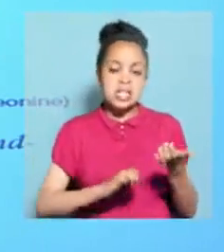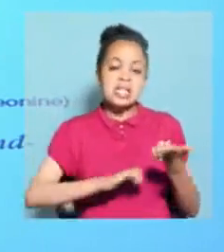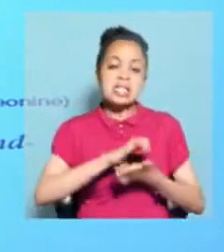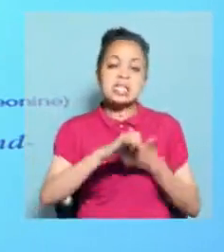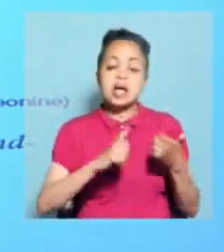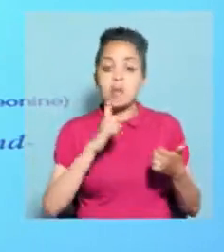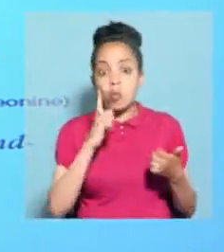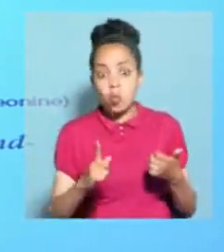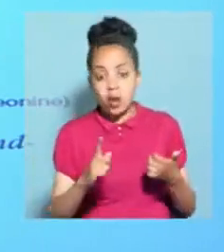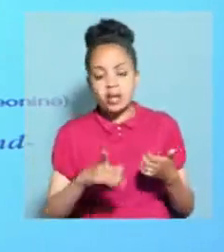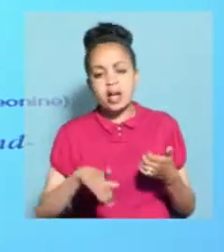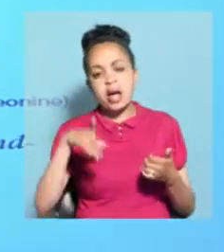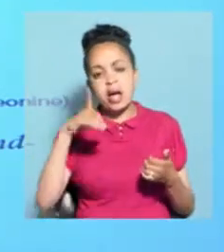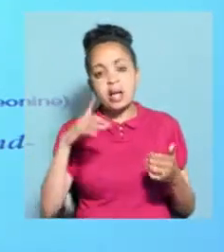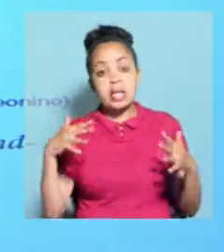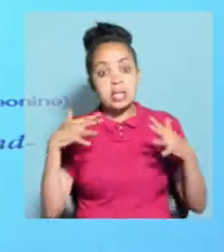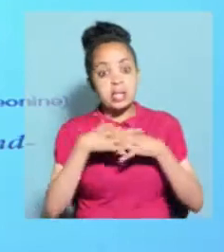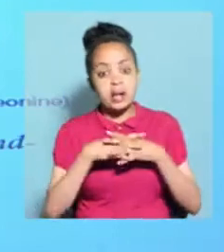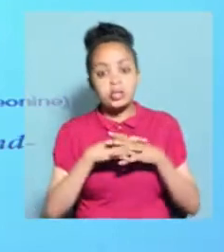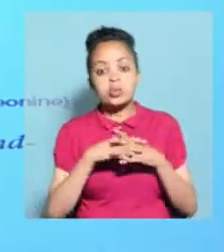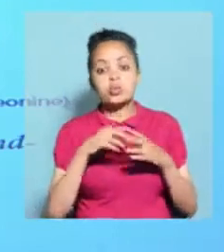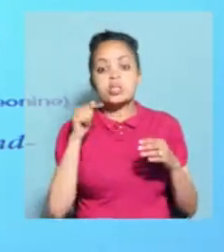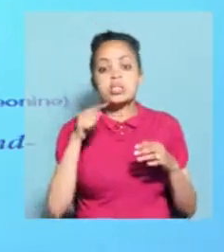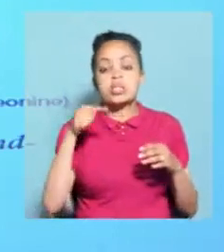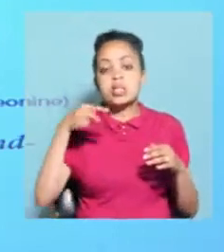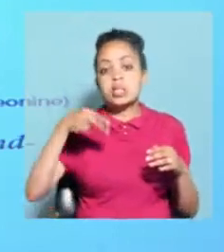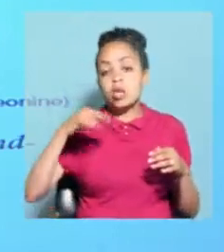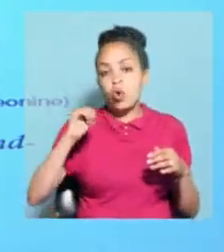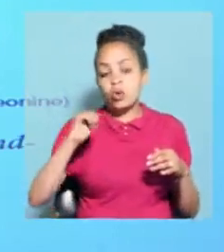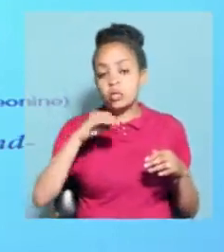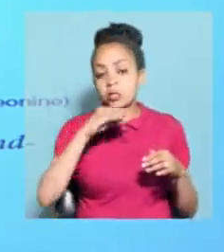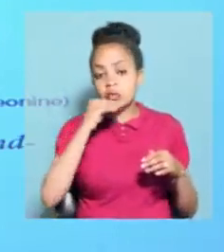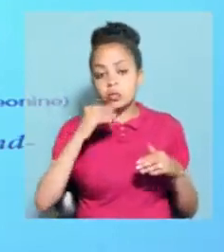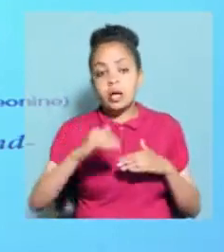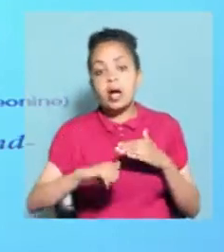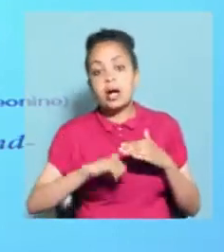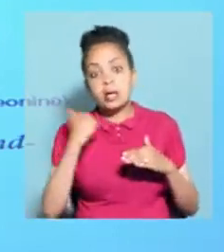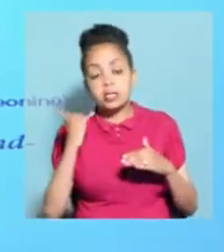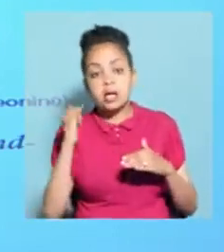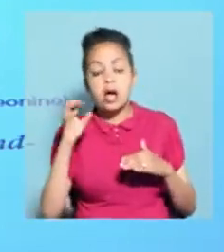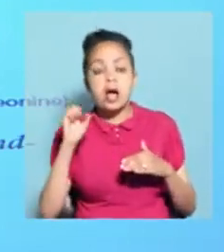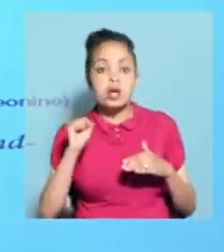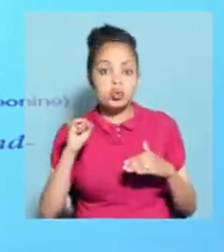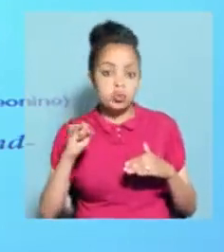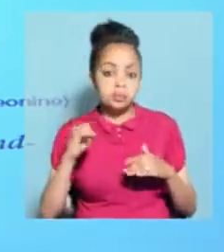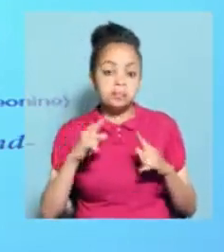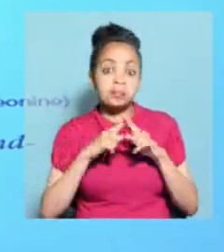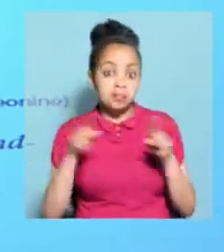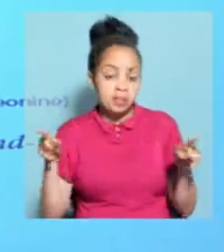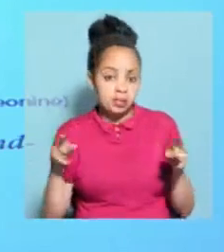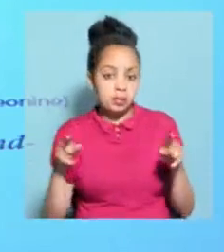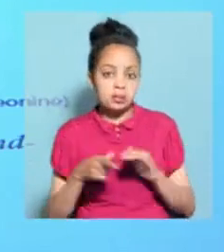Enzyme 1 to become highly interact with that of threonine to form another intermediate, finally isoleucine.